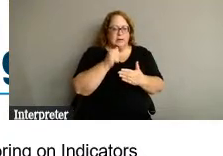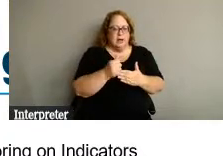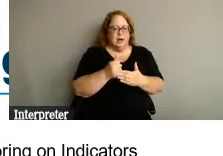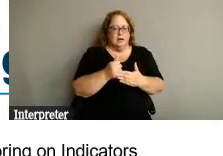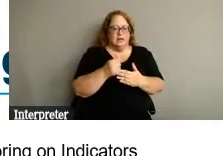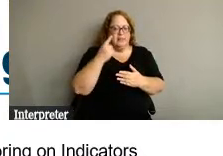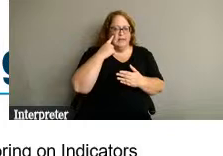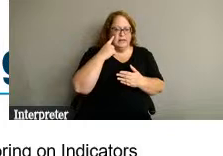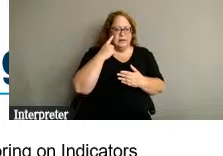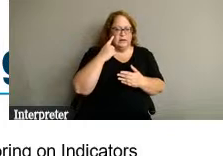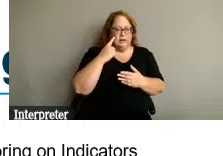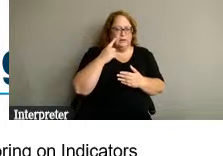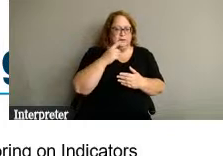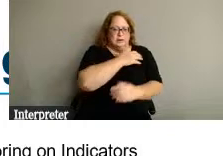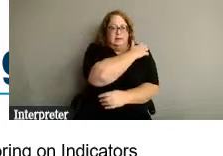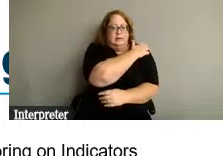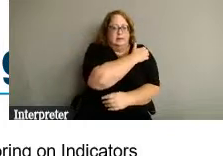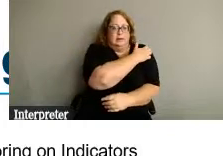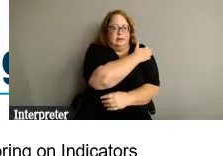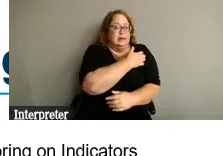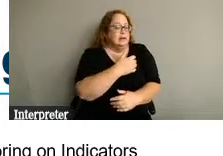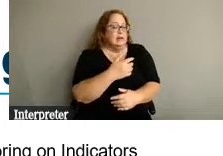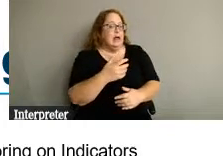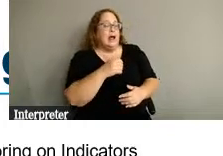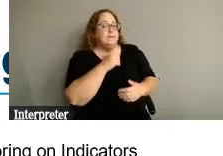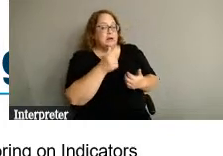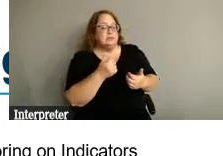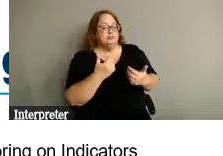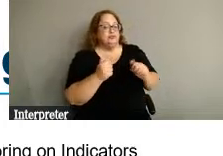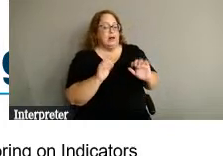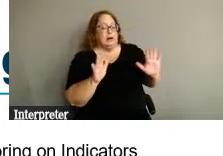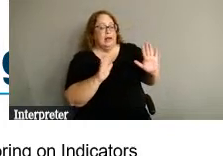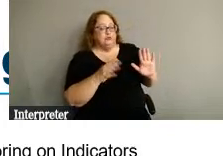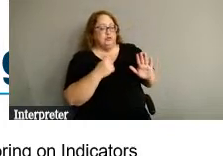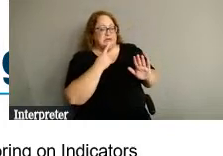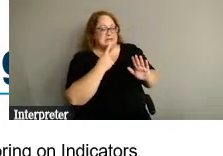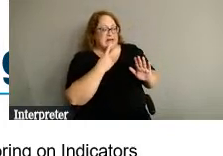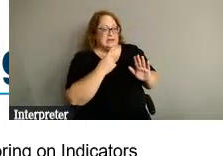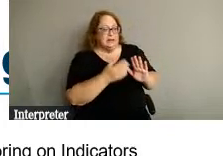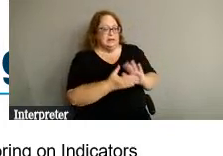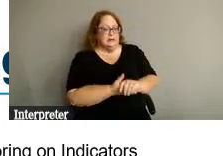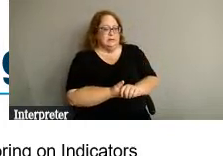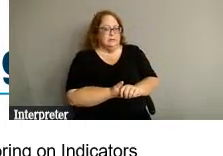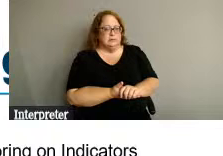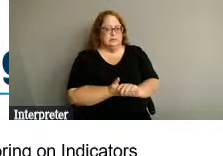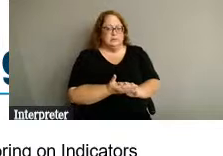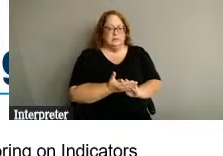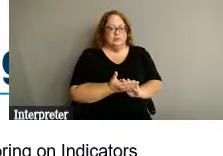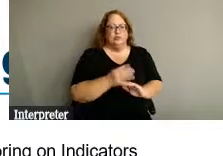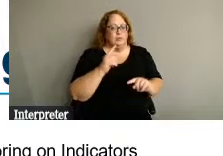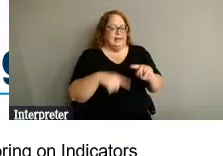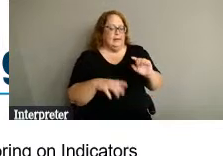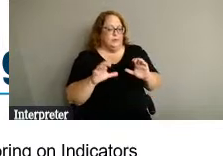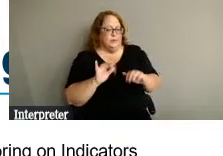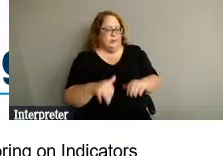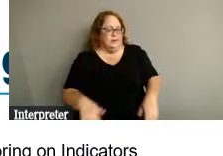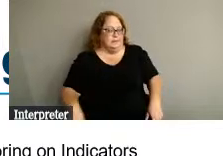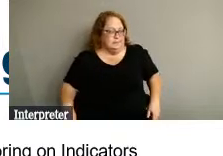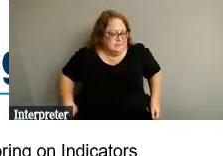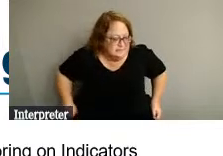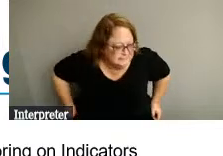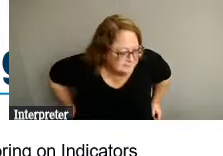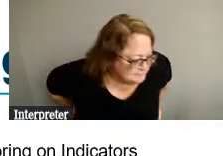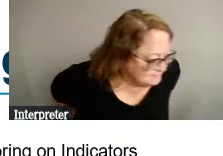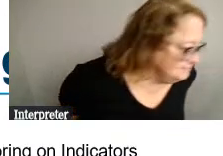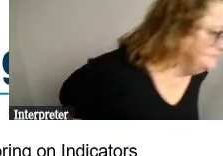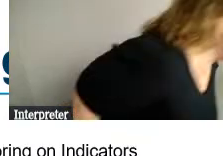I'm not knocking it, and I'm not trying to. Good. No, I'm just saying, Good insight. Yes, good insight. You do that. Yeah, We appreciate